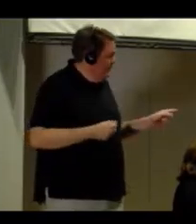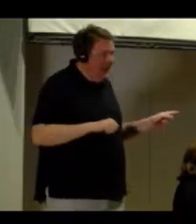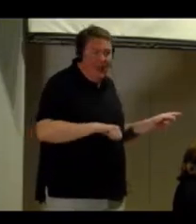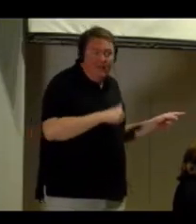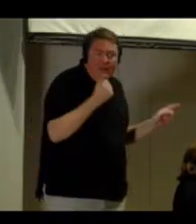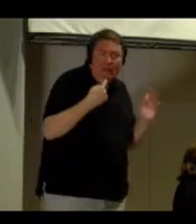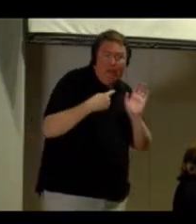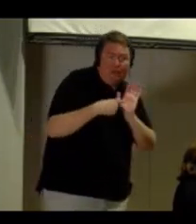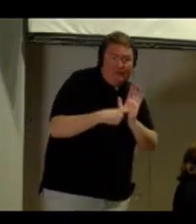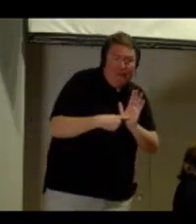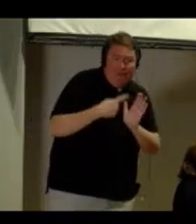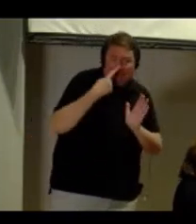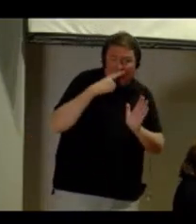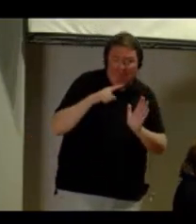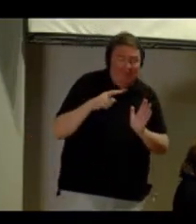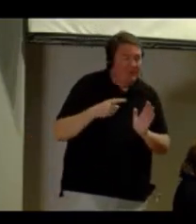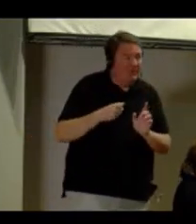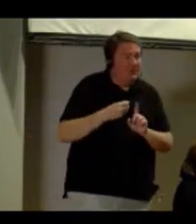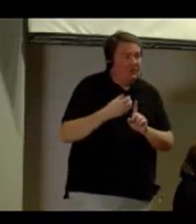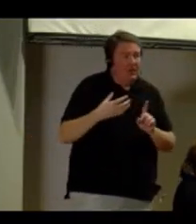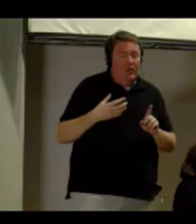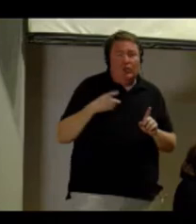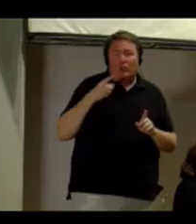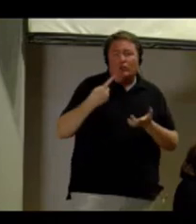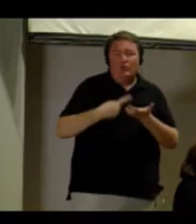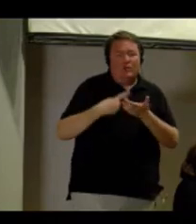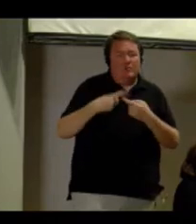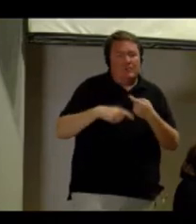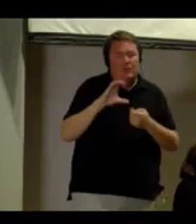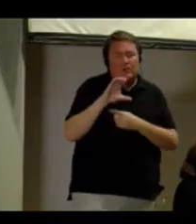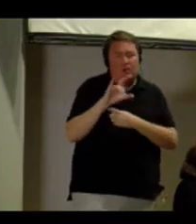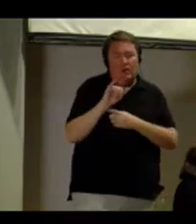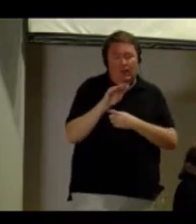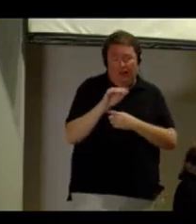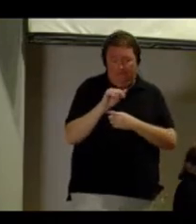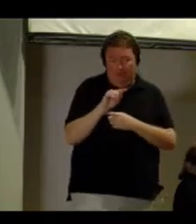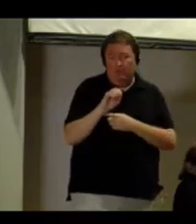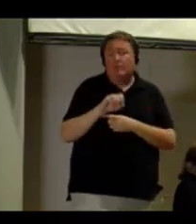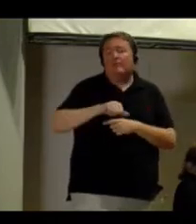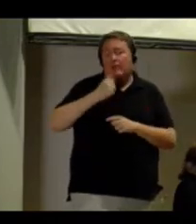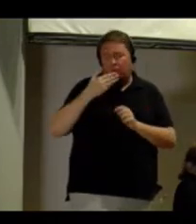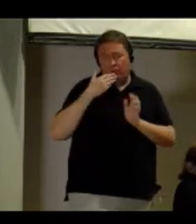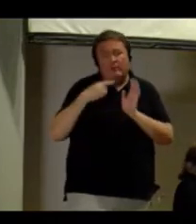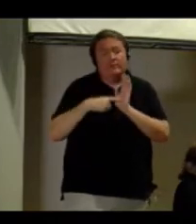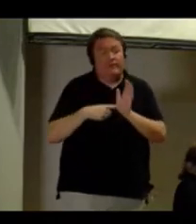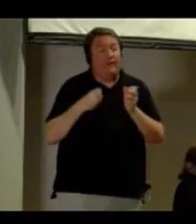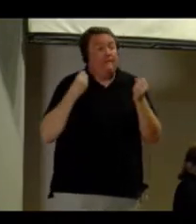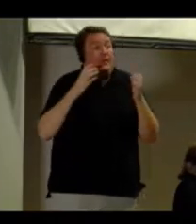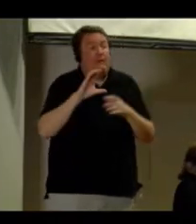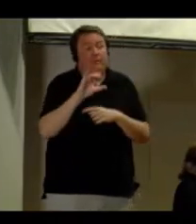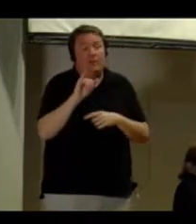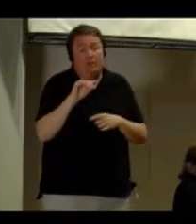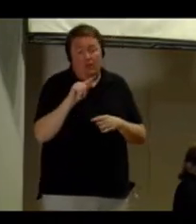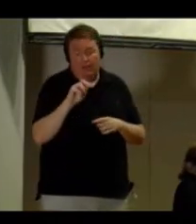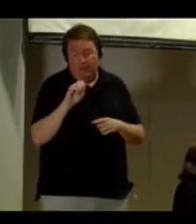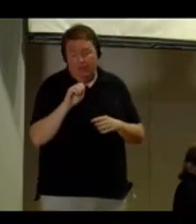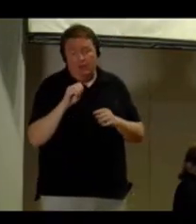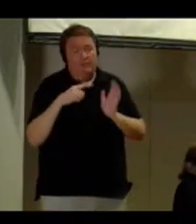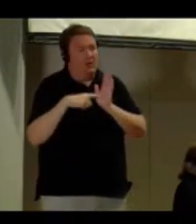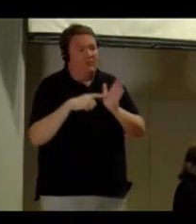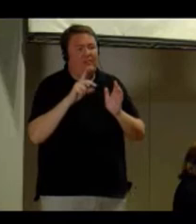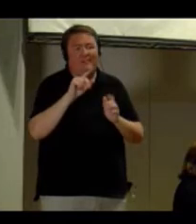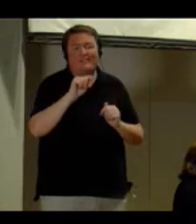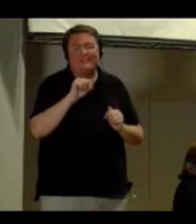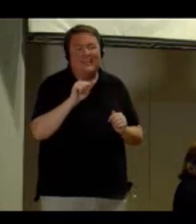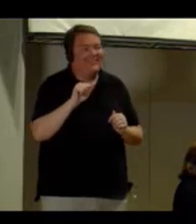big topics that you talked about, which is climate. There's a challenge for most of the climate models that the data doesn't